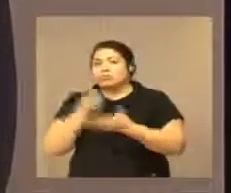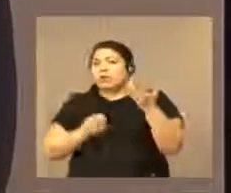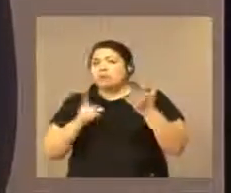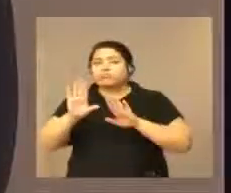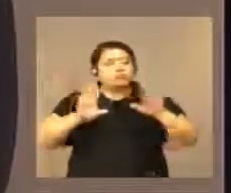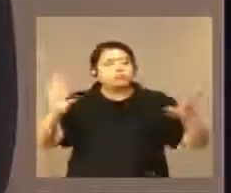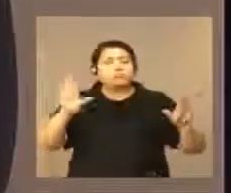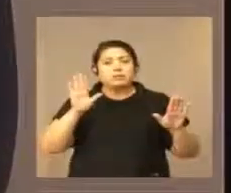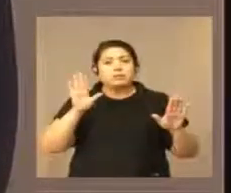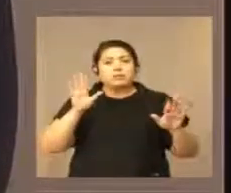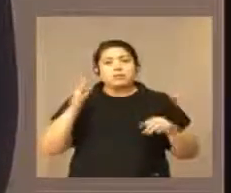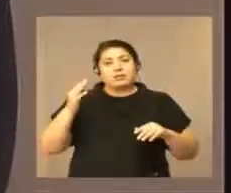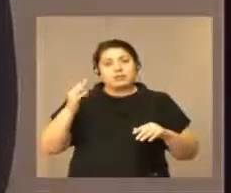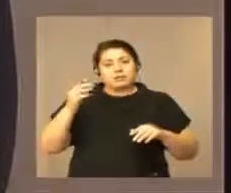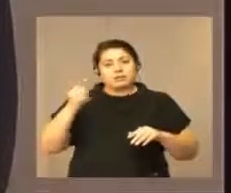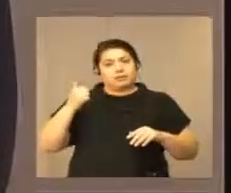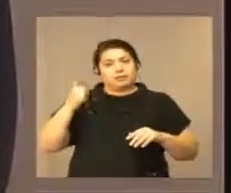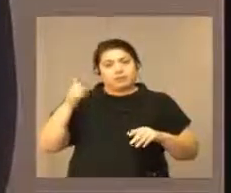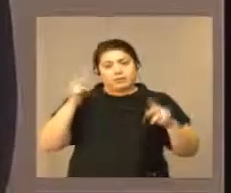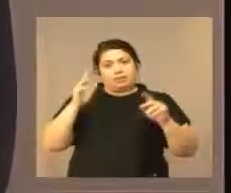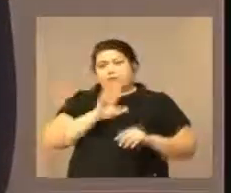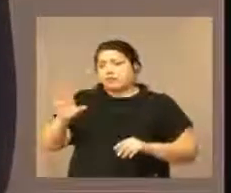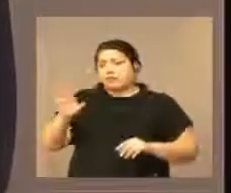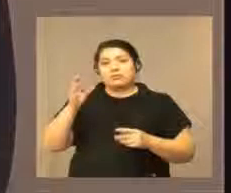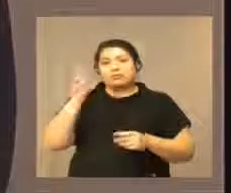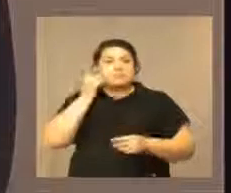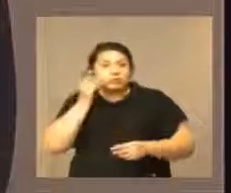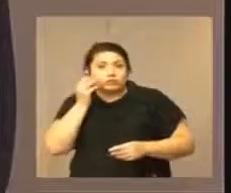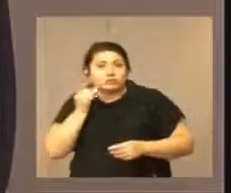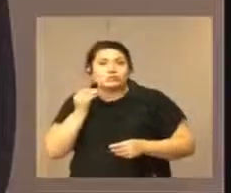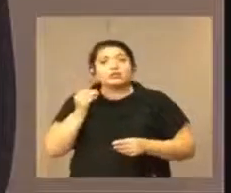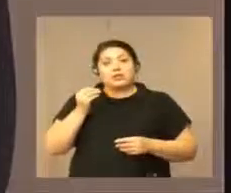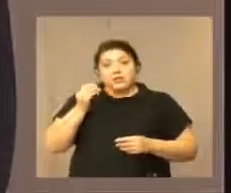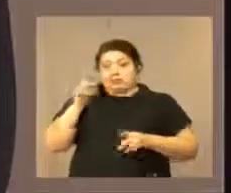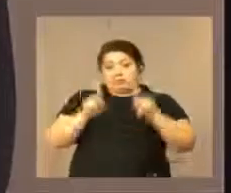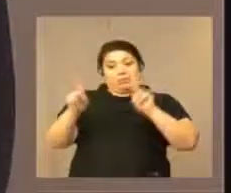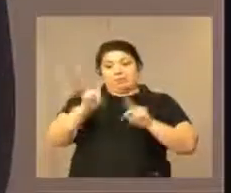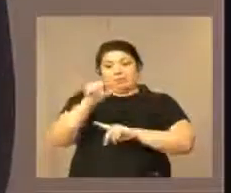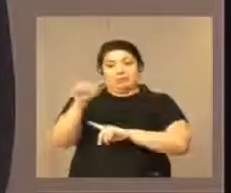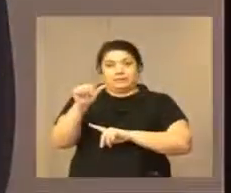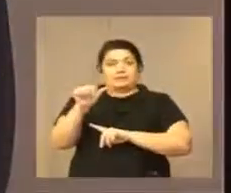people across the country when it comes to data for people with disabilities.